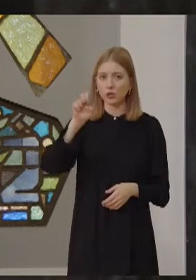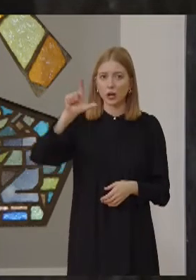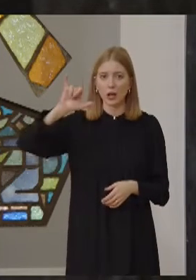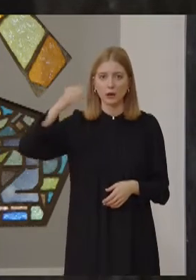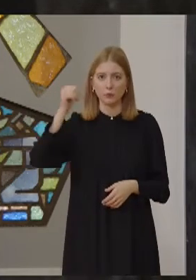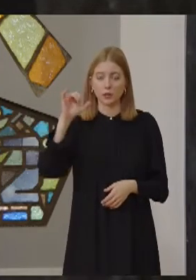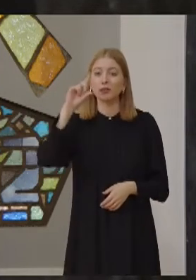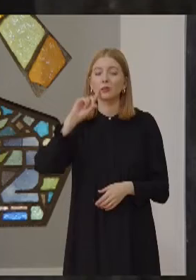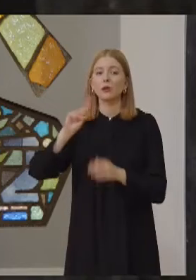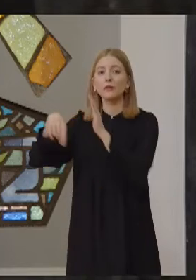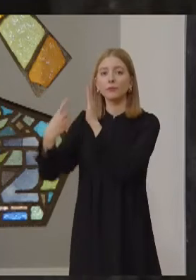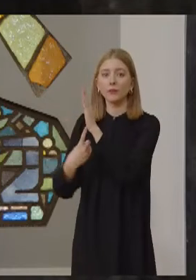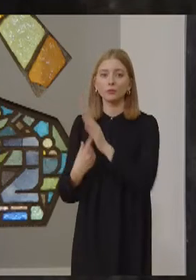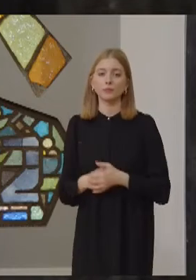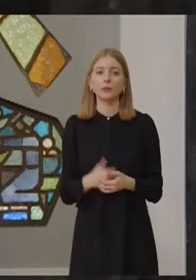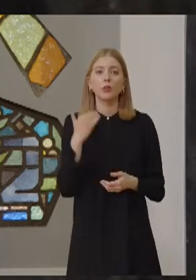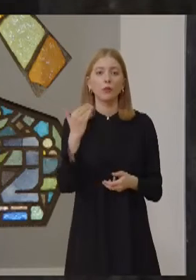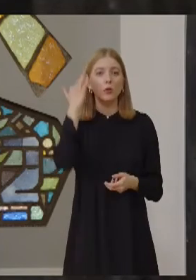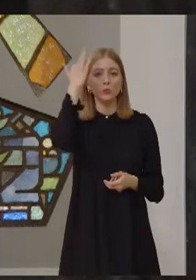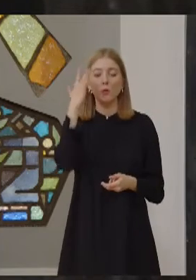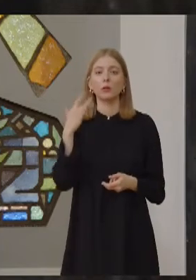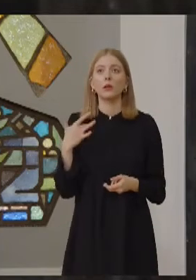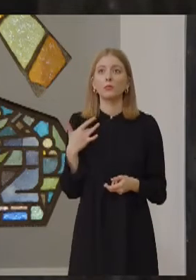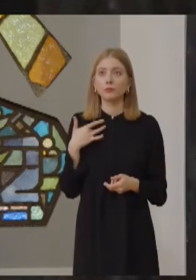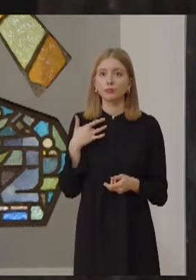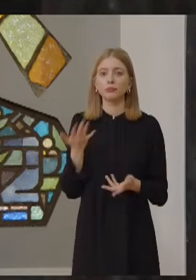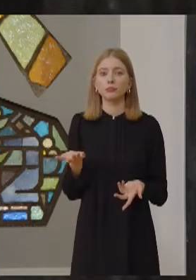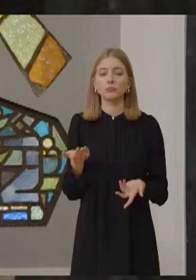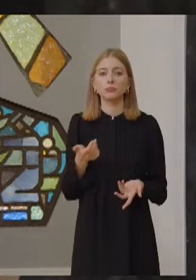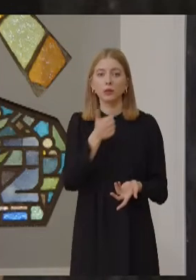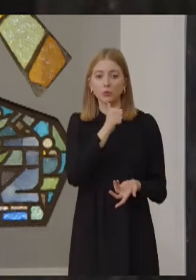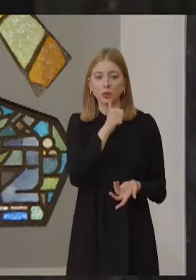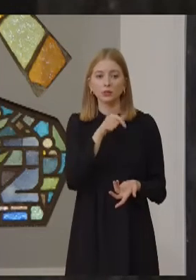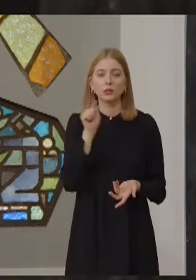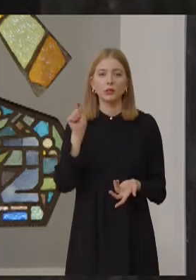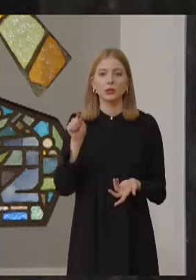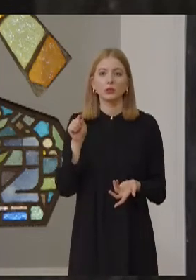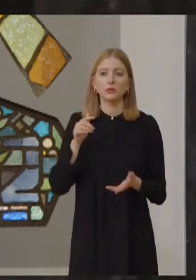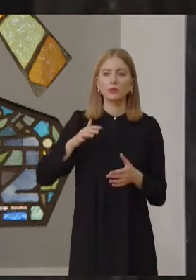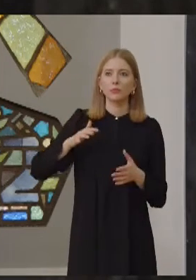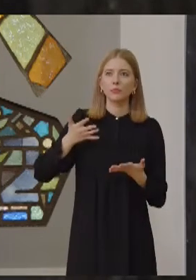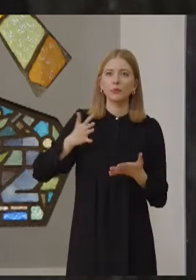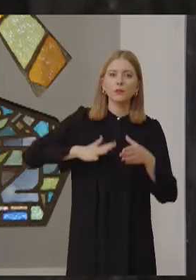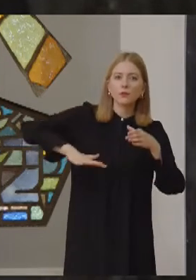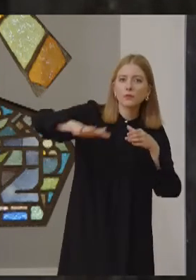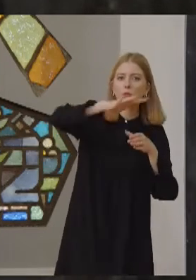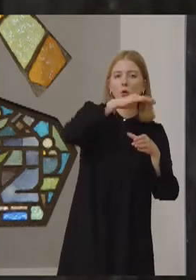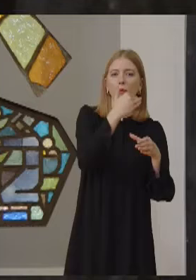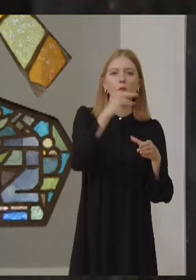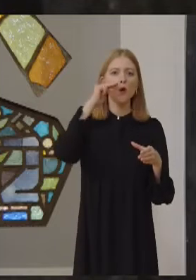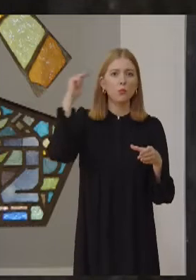Žalimas, in your opinion, is it mission impossible in terms of